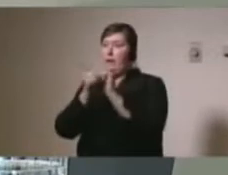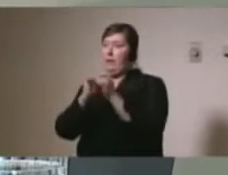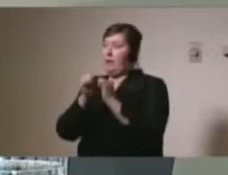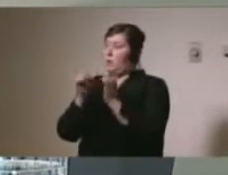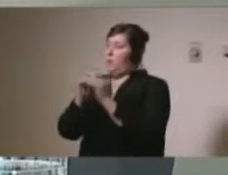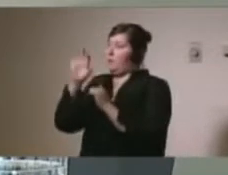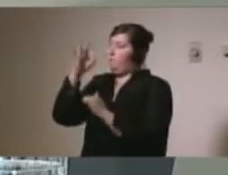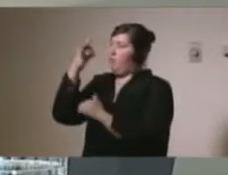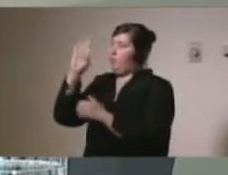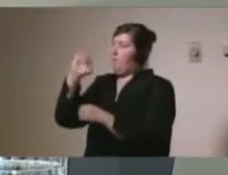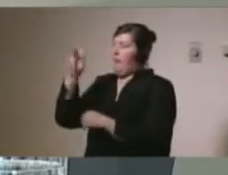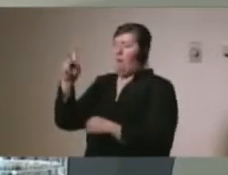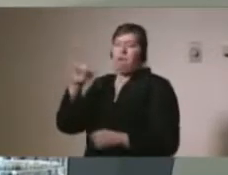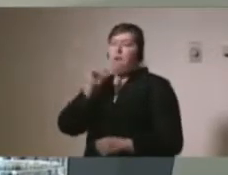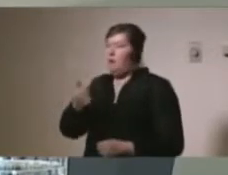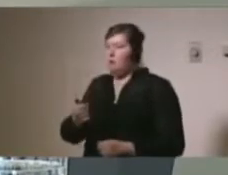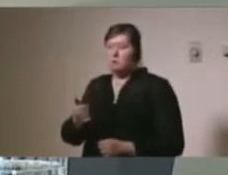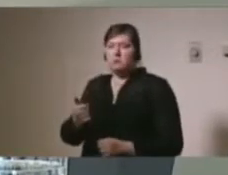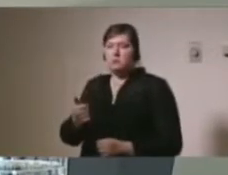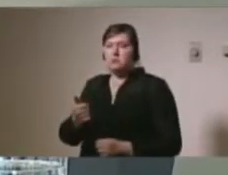small, and